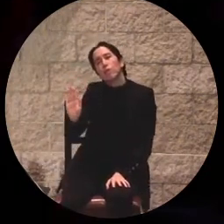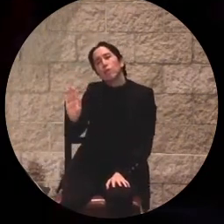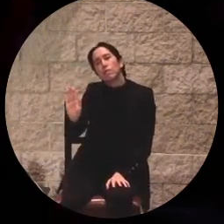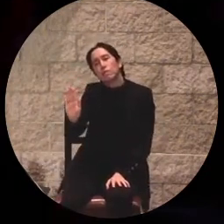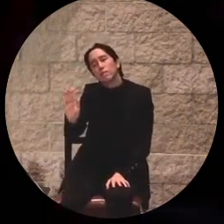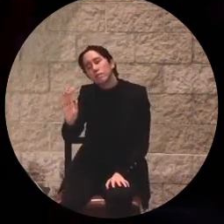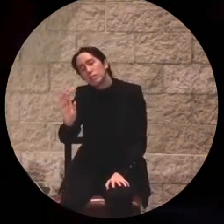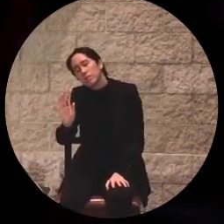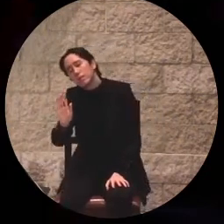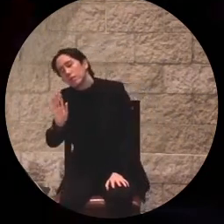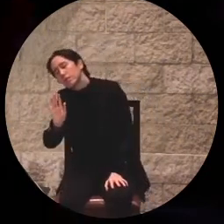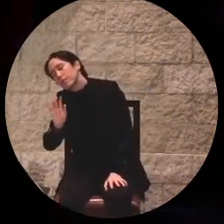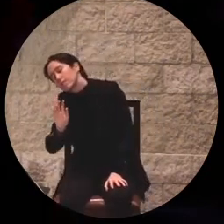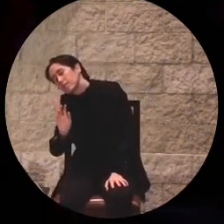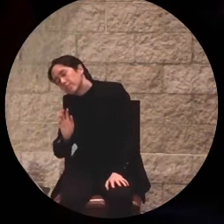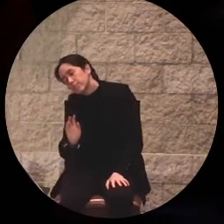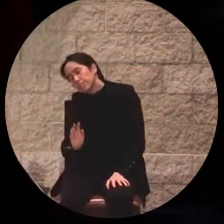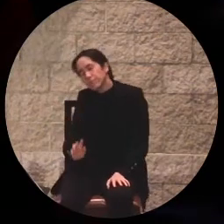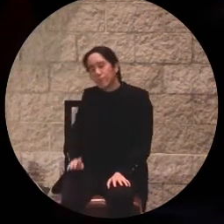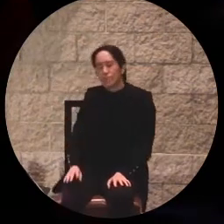hands.